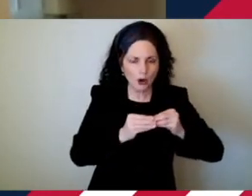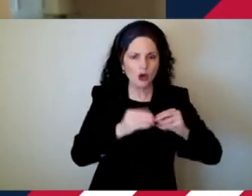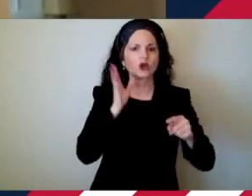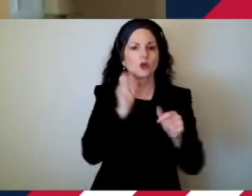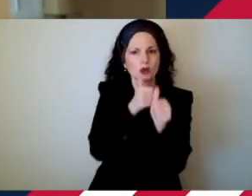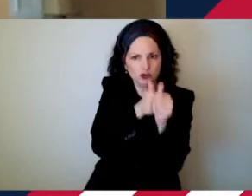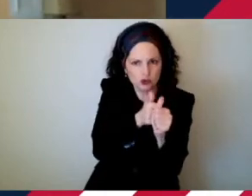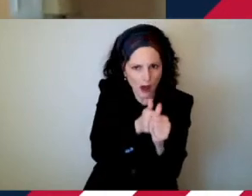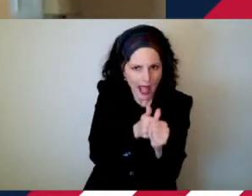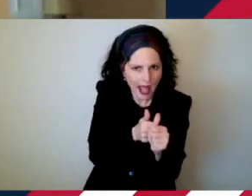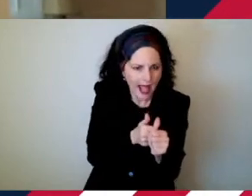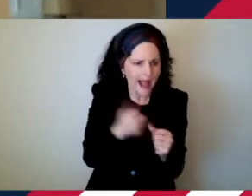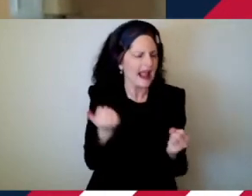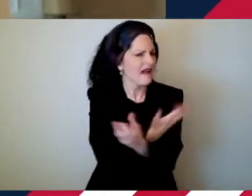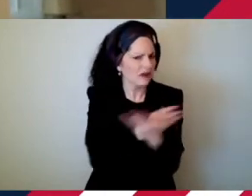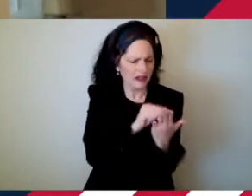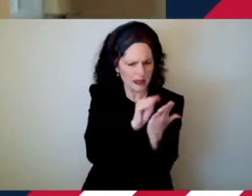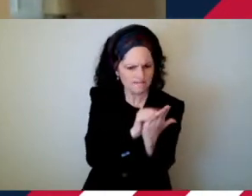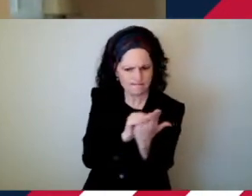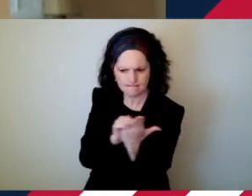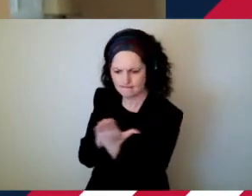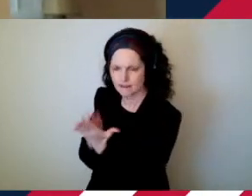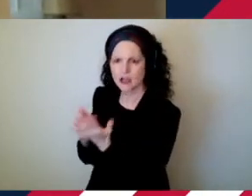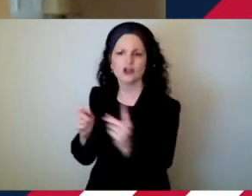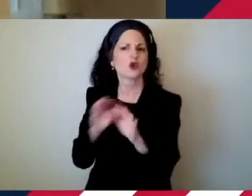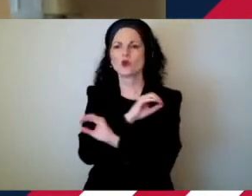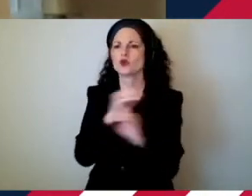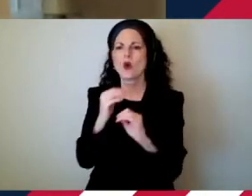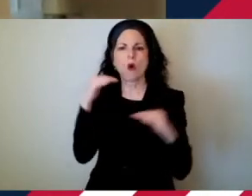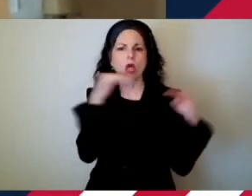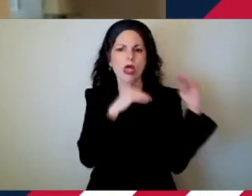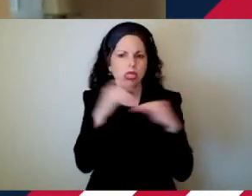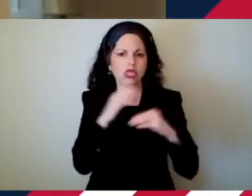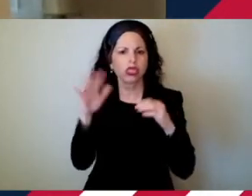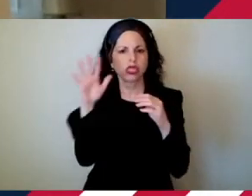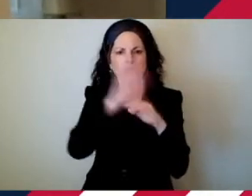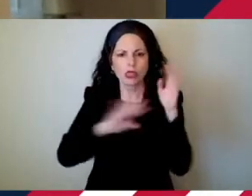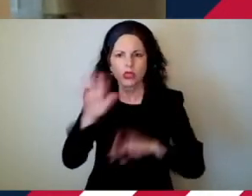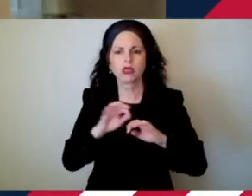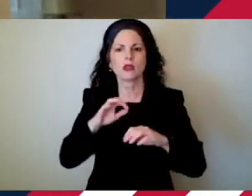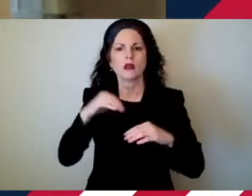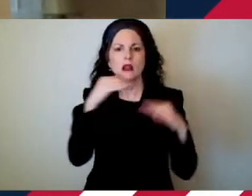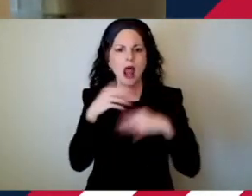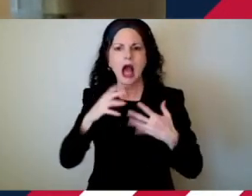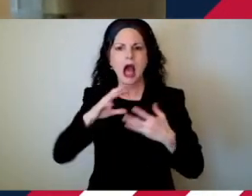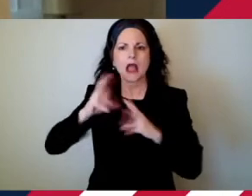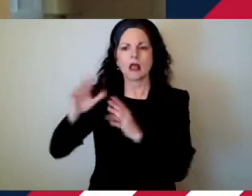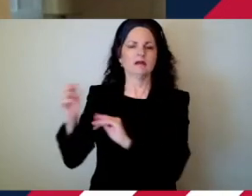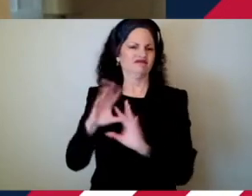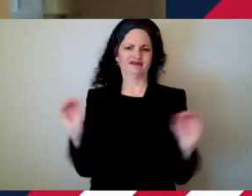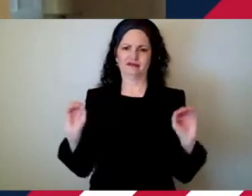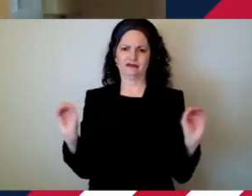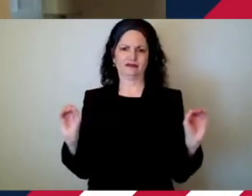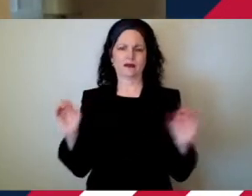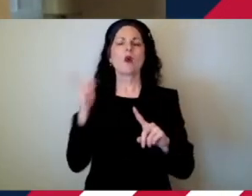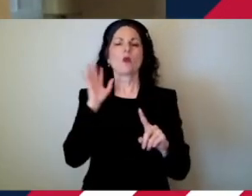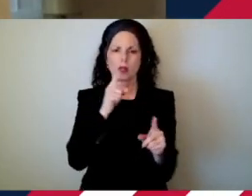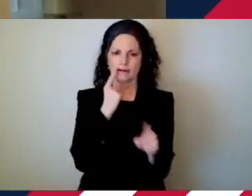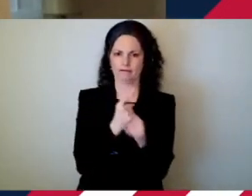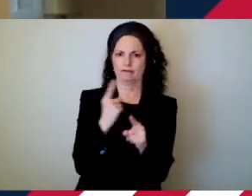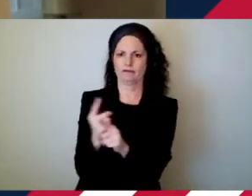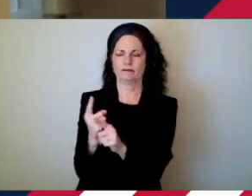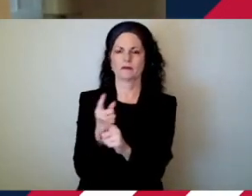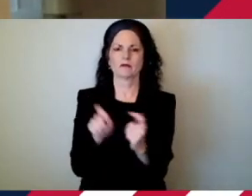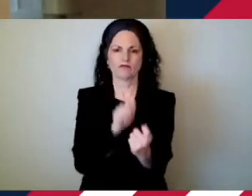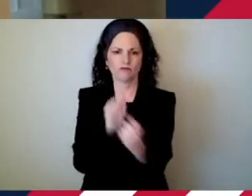And the Secretary and the state parties are empowered to take steps to address possible issues. Let us